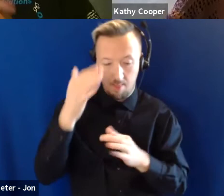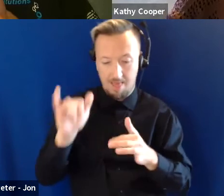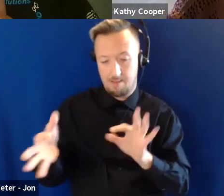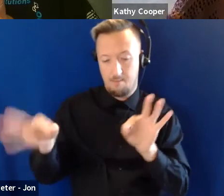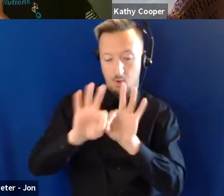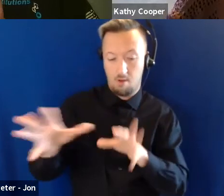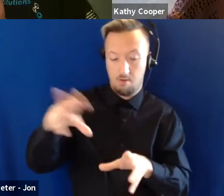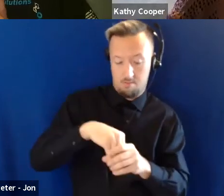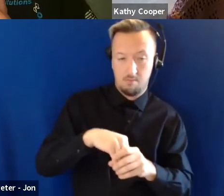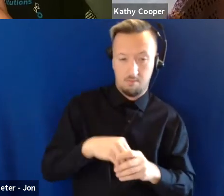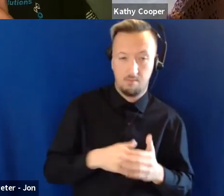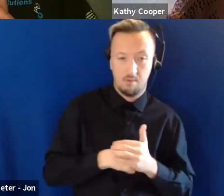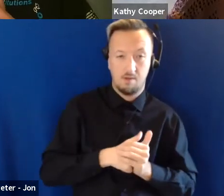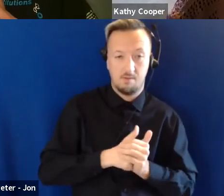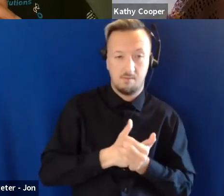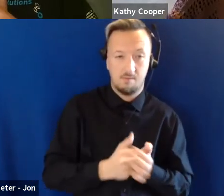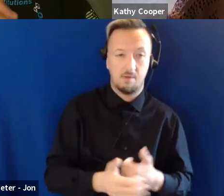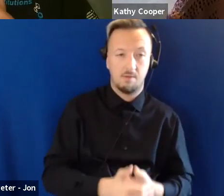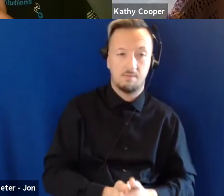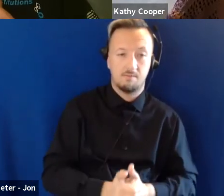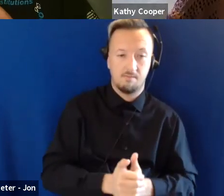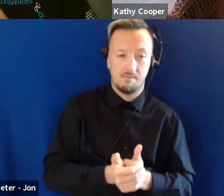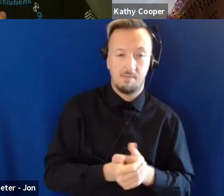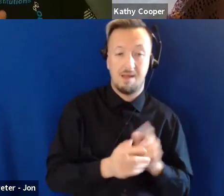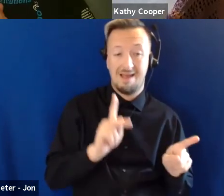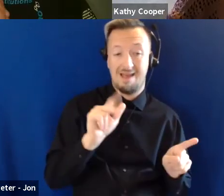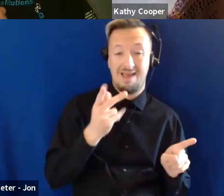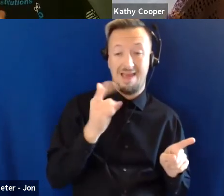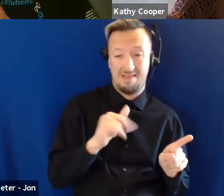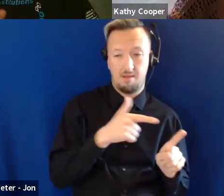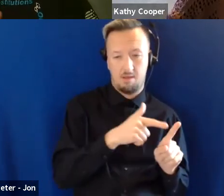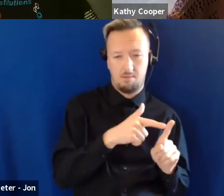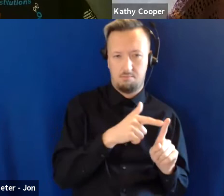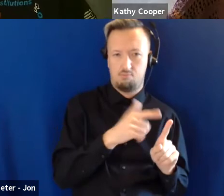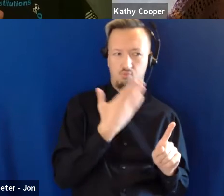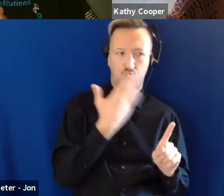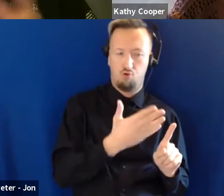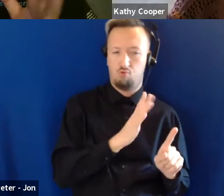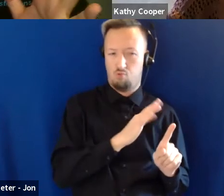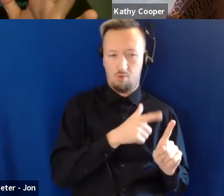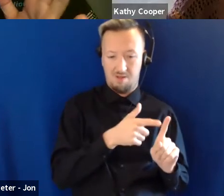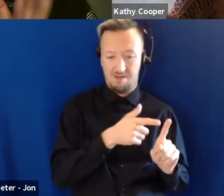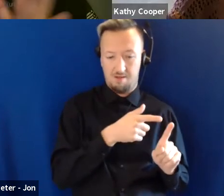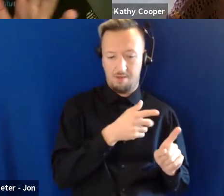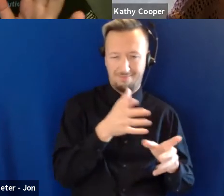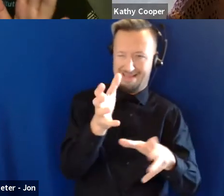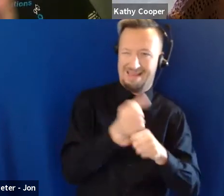I mean, one thing that Kathy has done well is, you know, for the past is that when she gets that 704, well, whatever it is, the PPR,